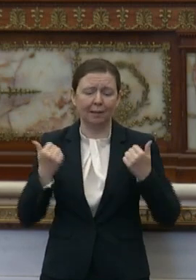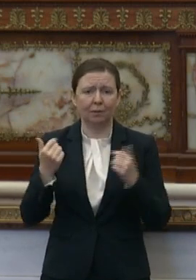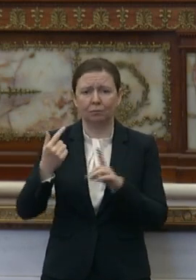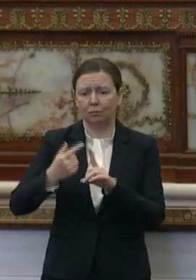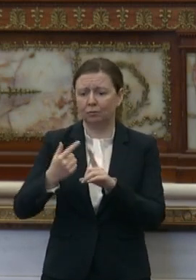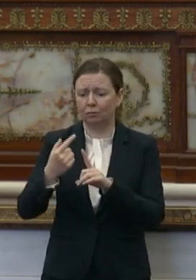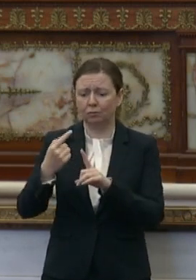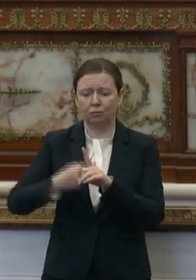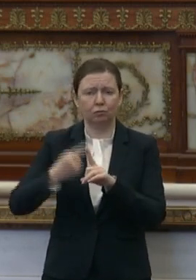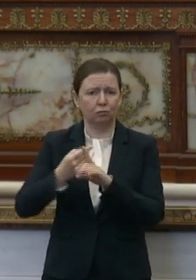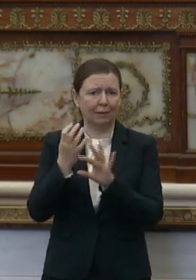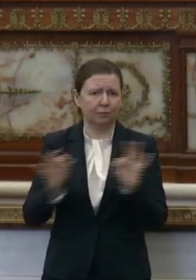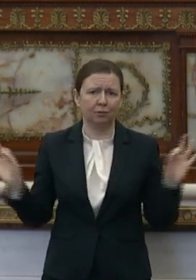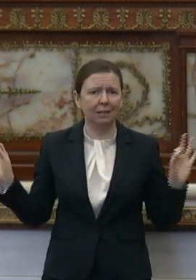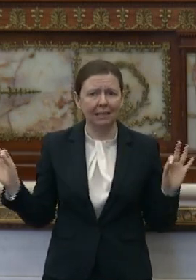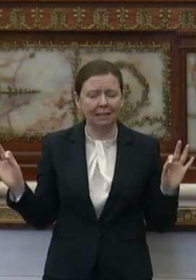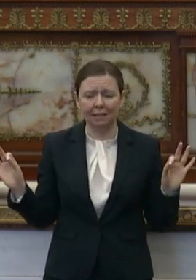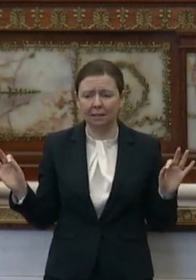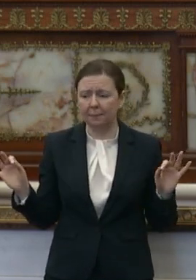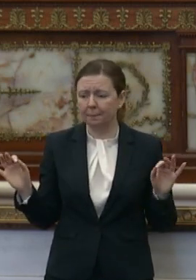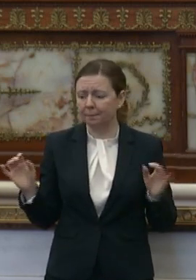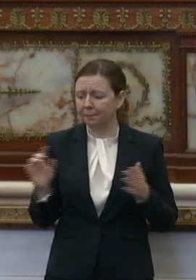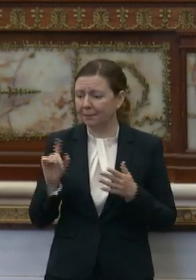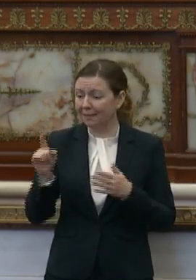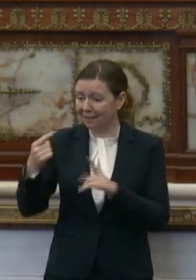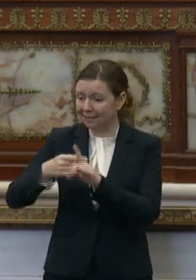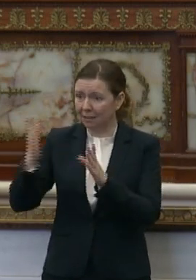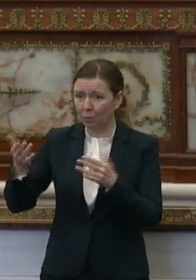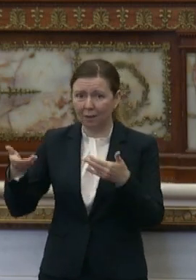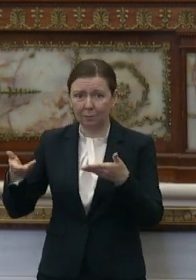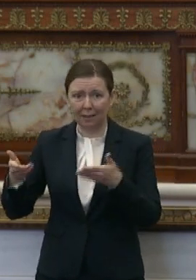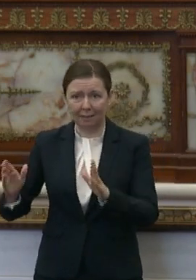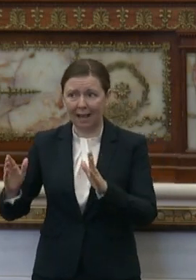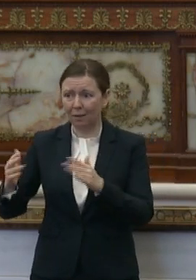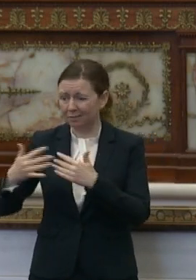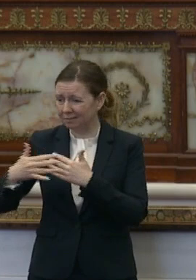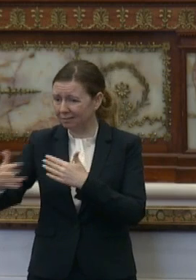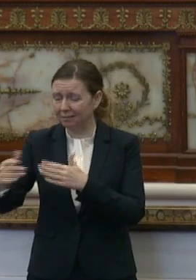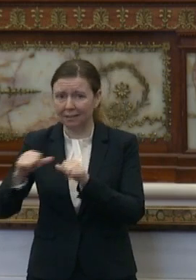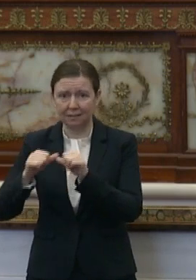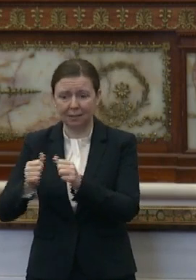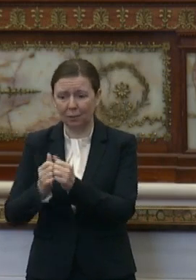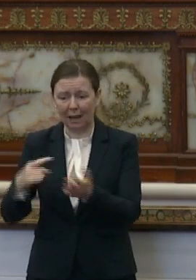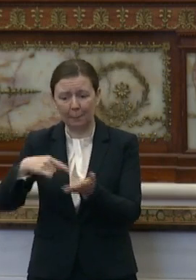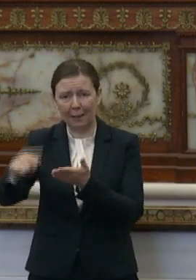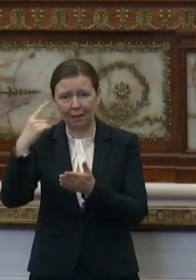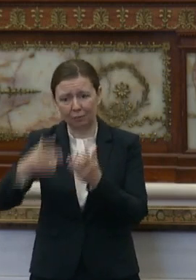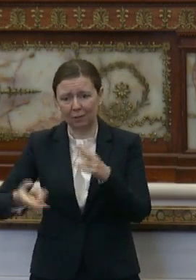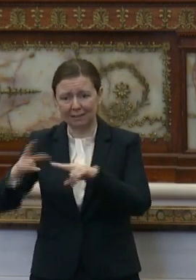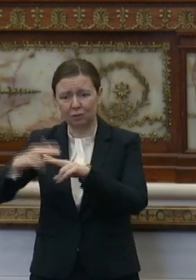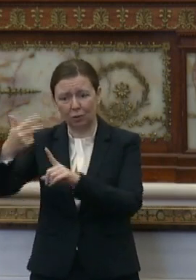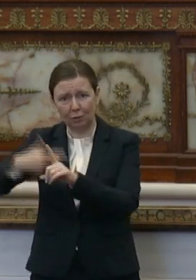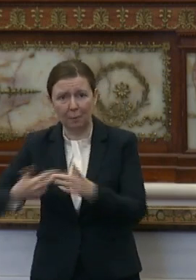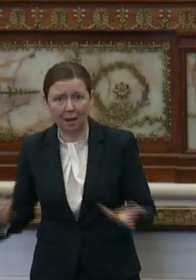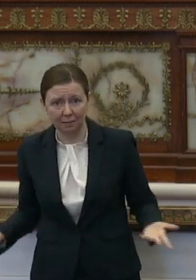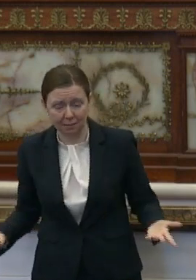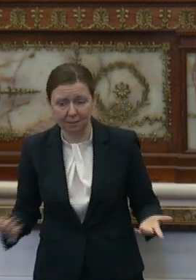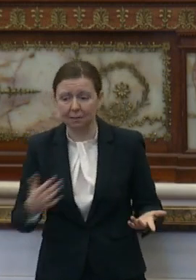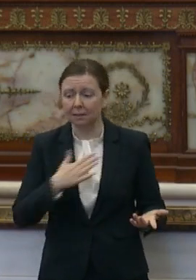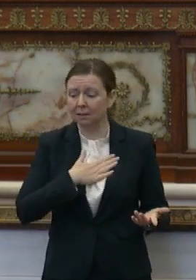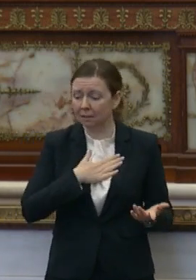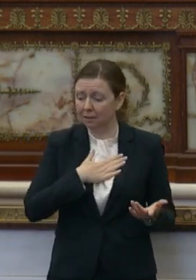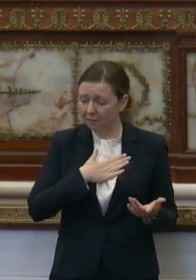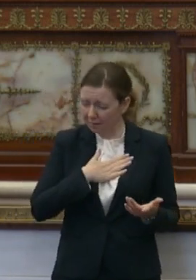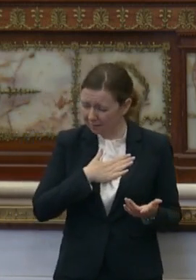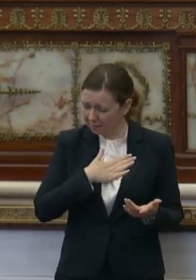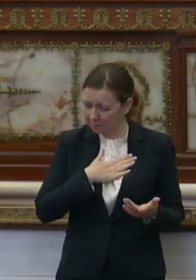that date. Under these bills, however, this tenant will be allowed to live rent-free for at least an additional 3 months. My business and many of